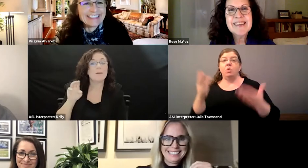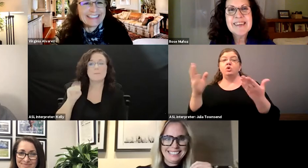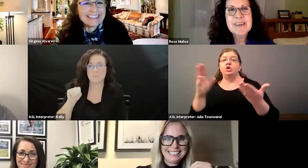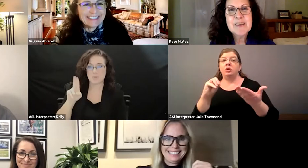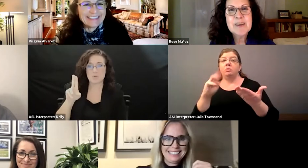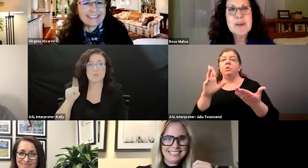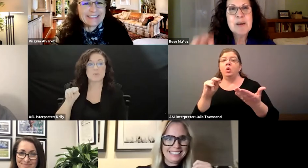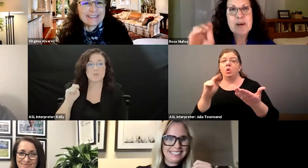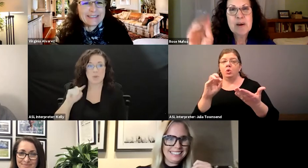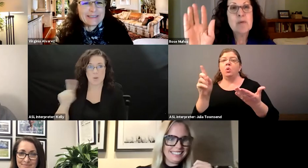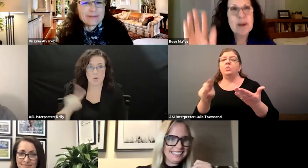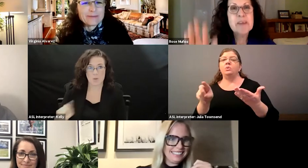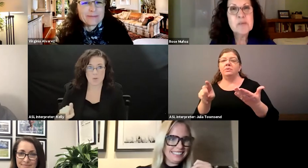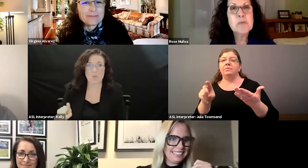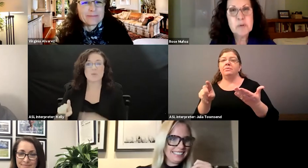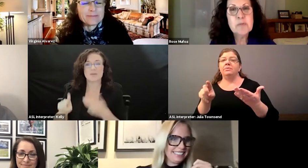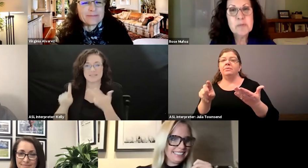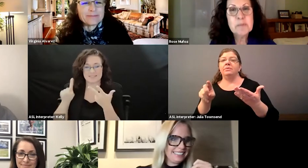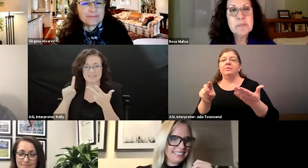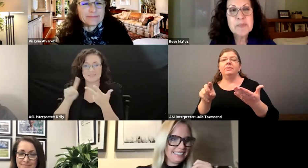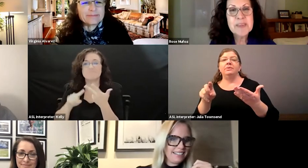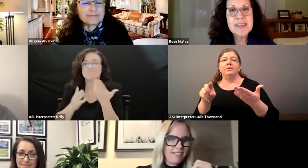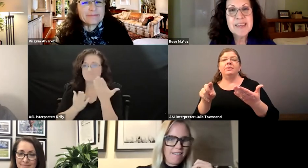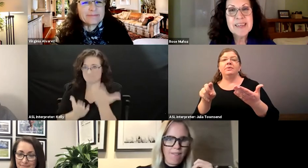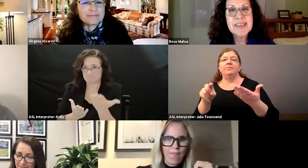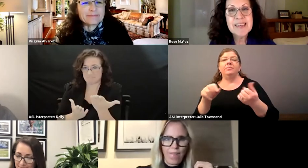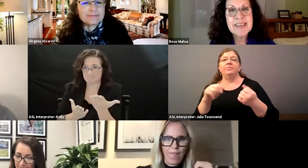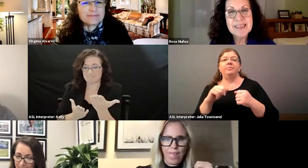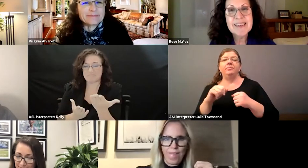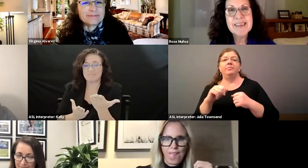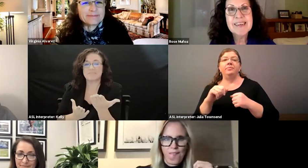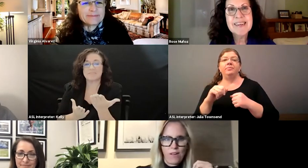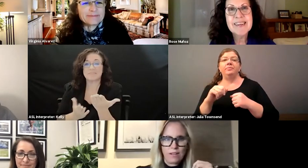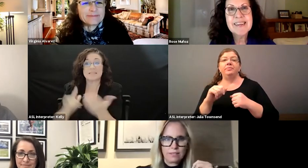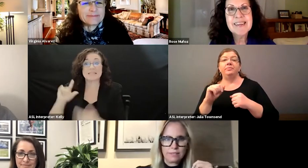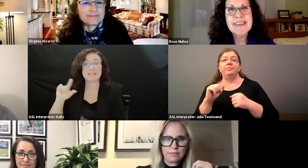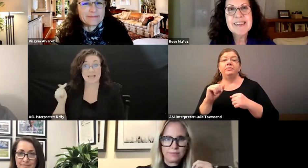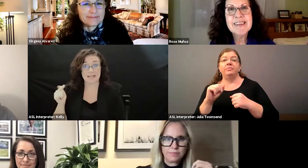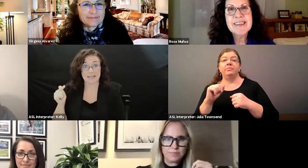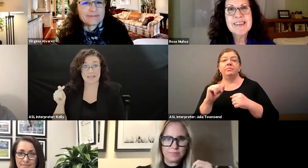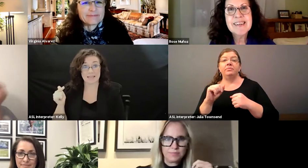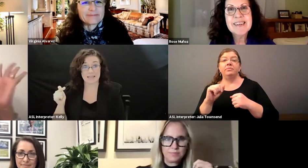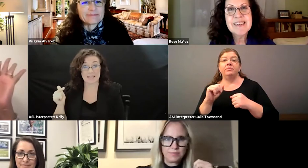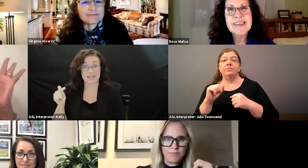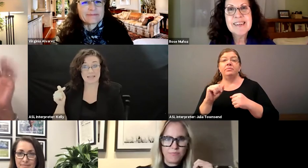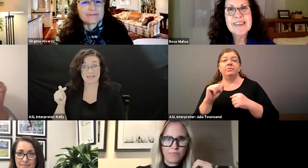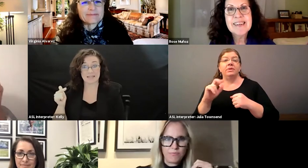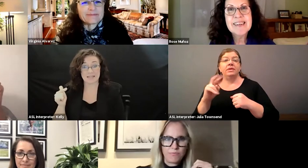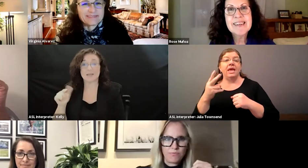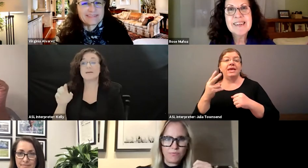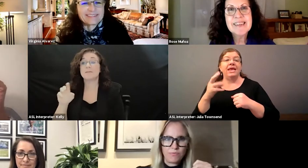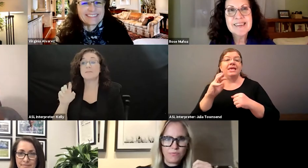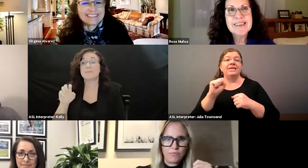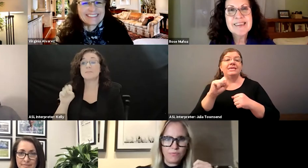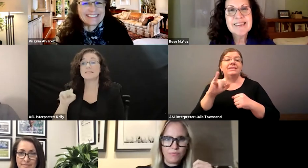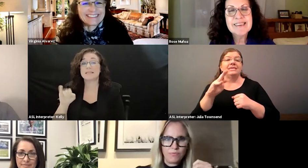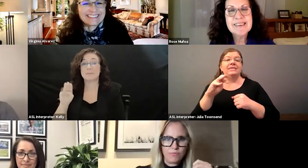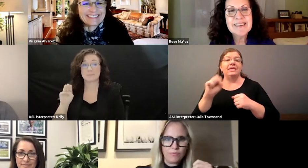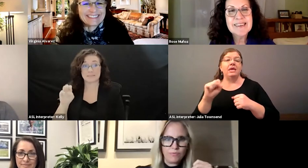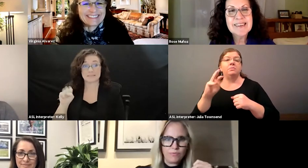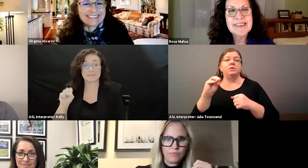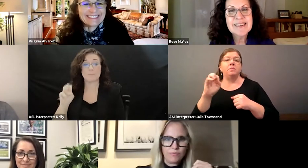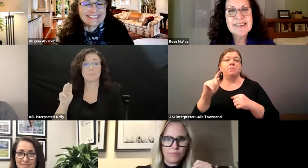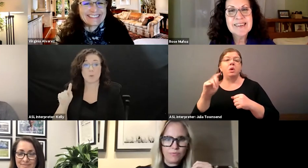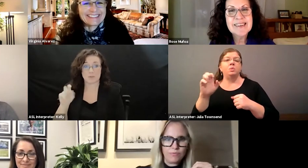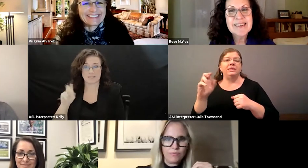yes oh i so move thank you miss munoz and a second second thank you miss